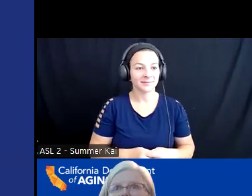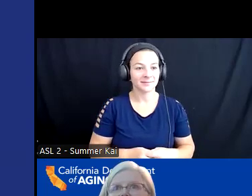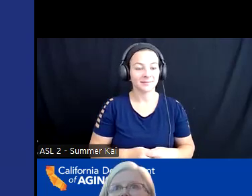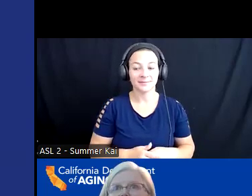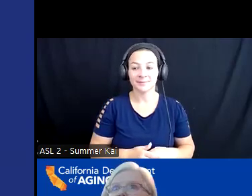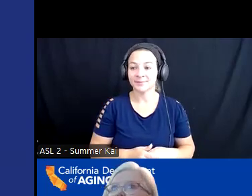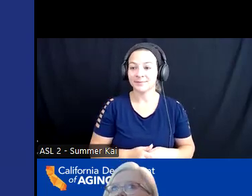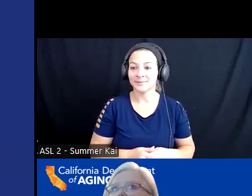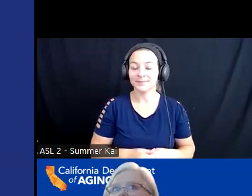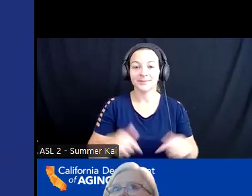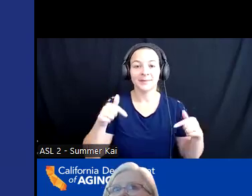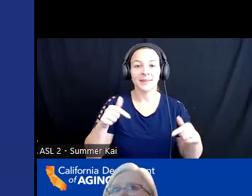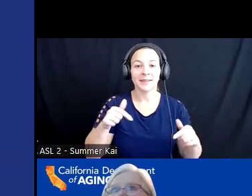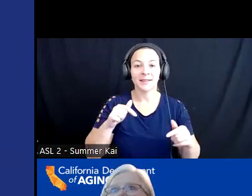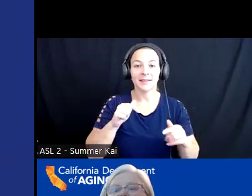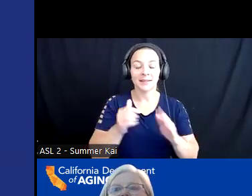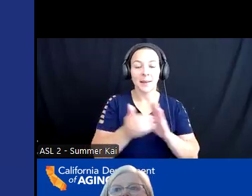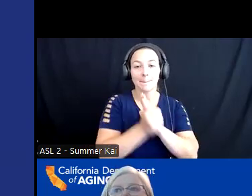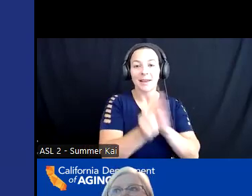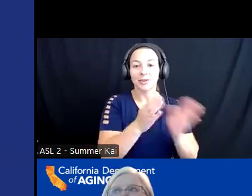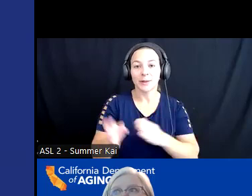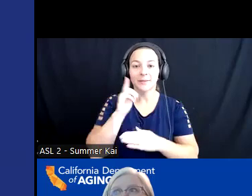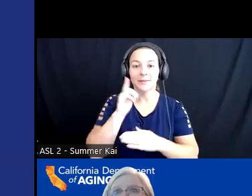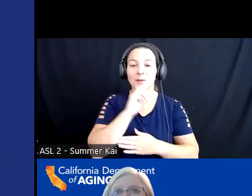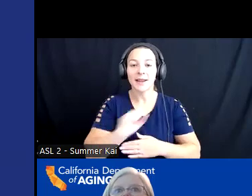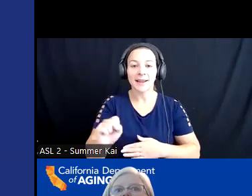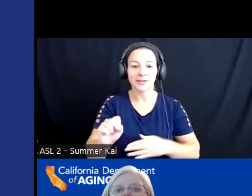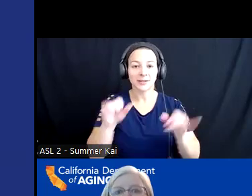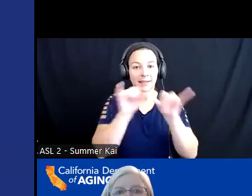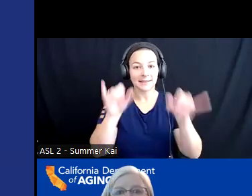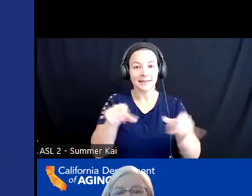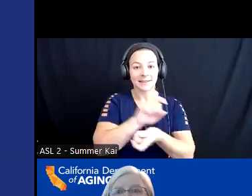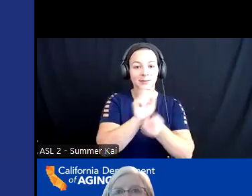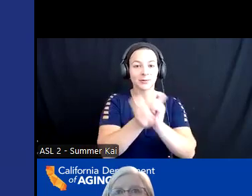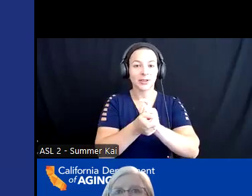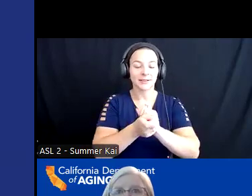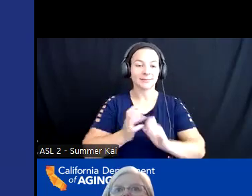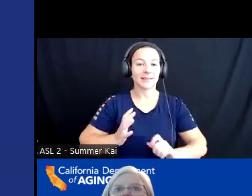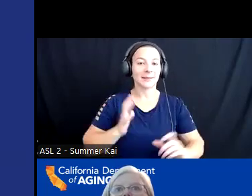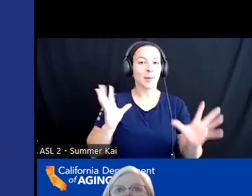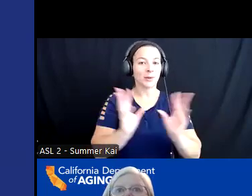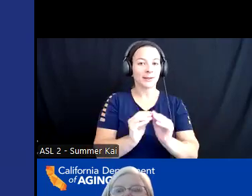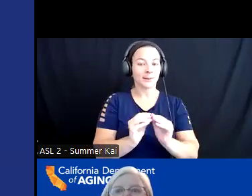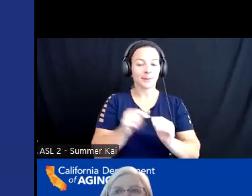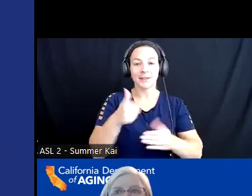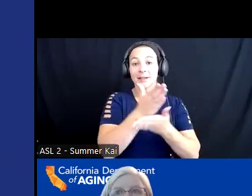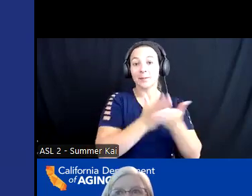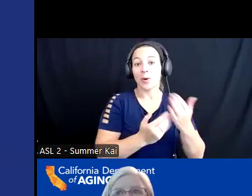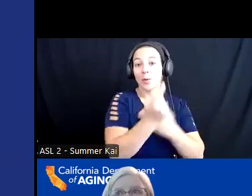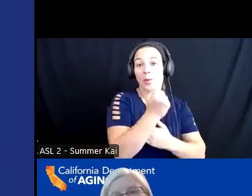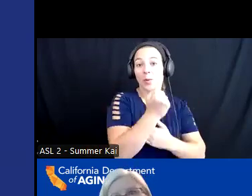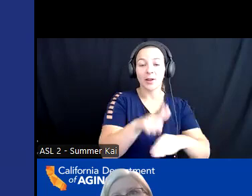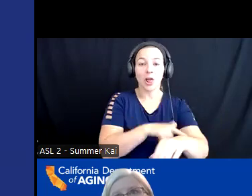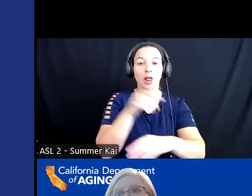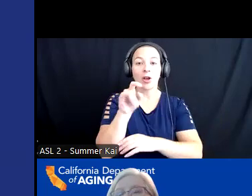This is the Master Plan for Aging System Change Symposium. This is part one, the Long-Term Services